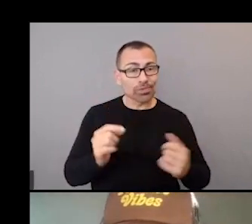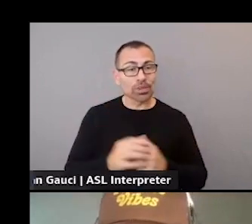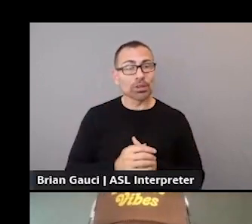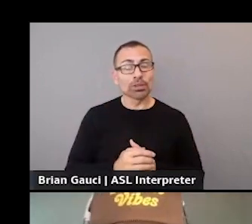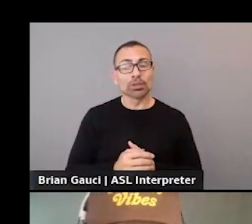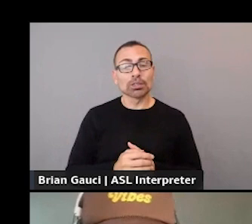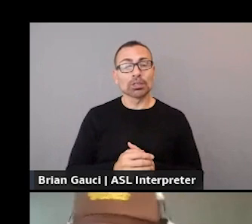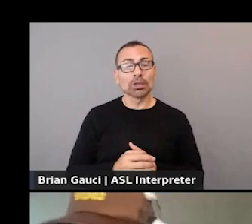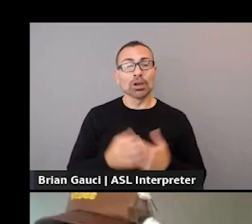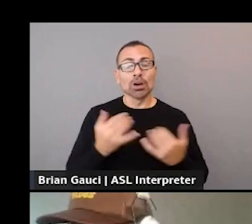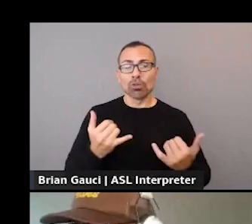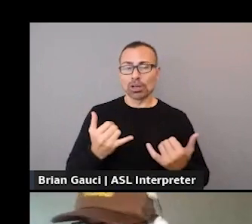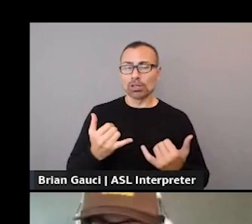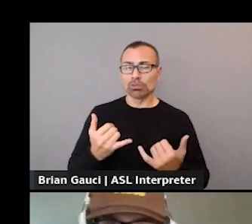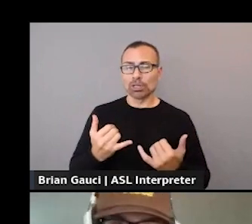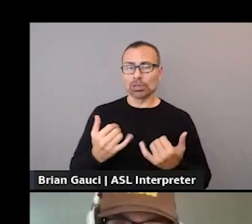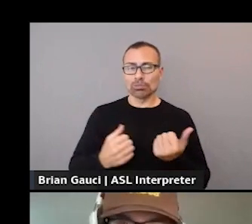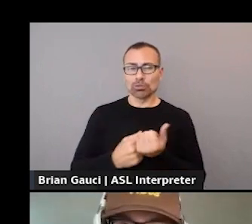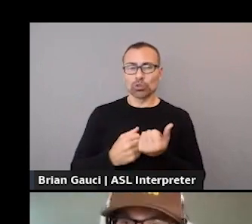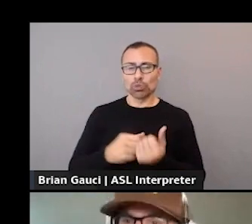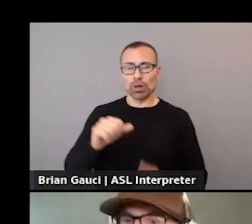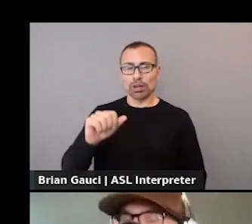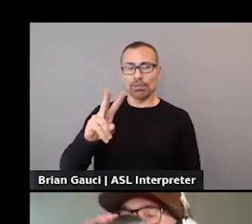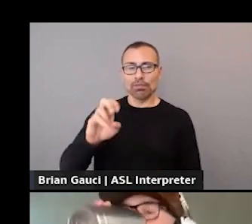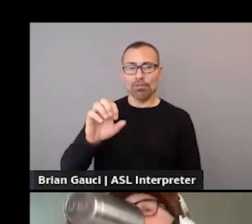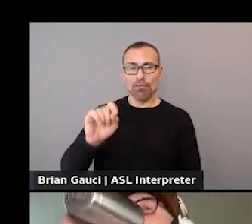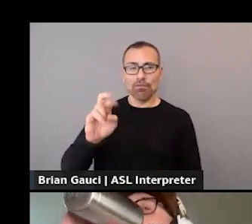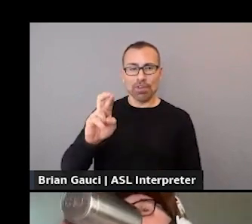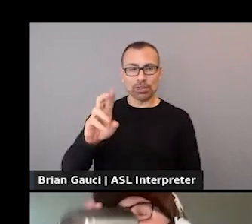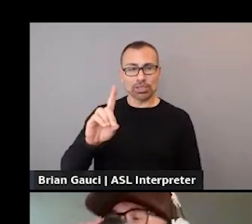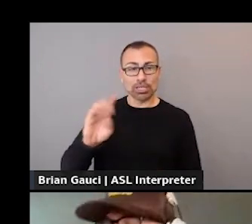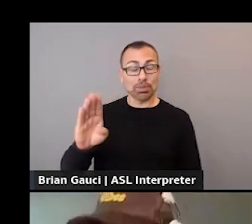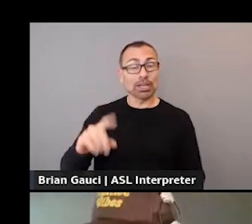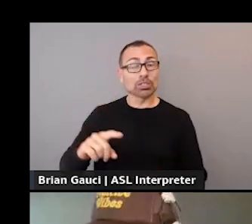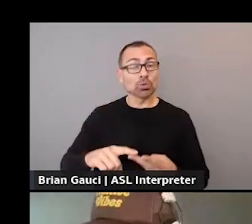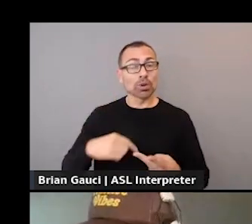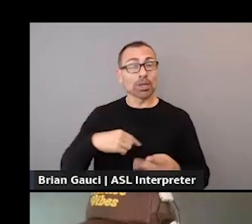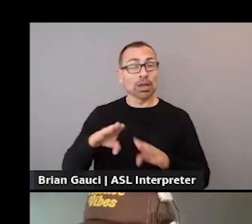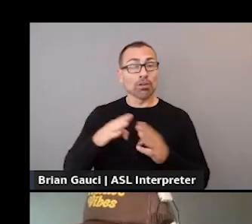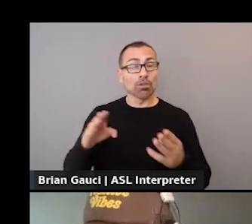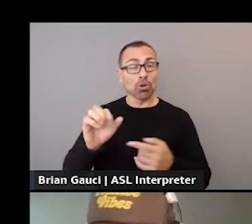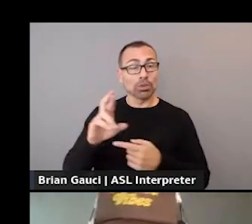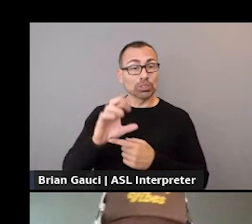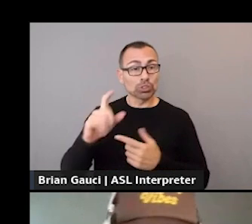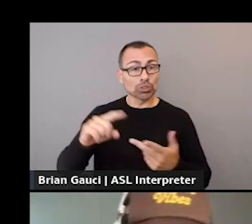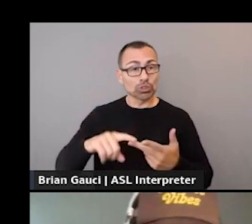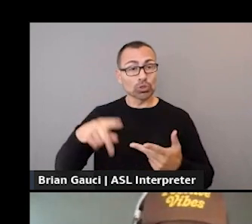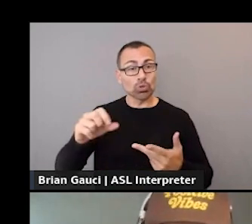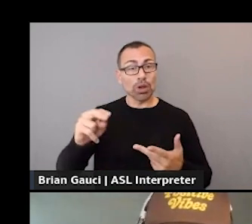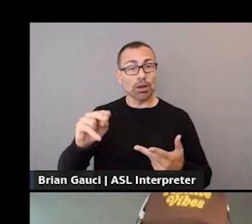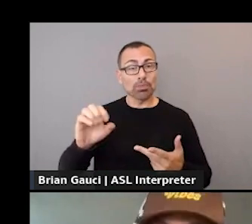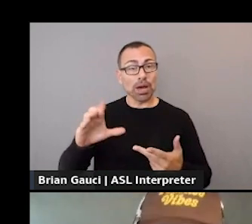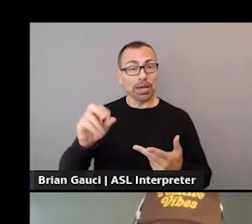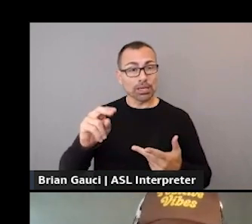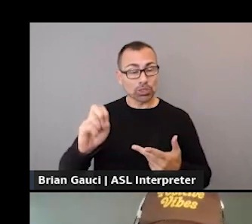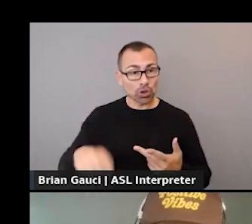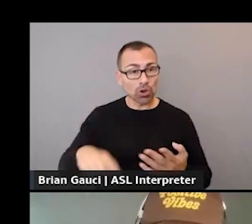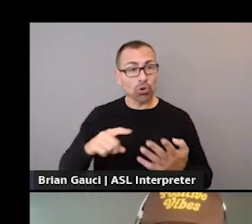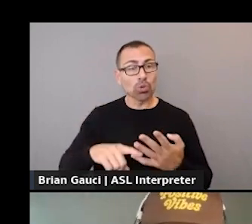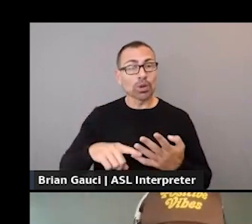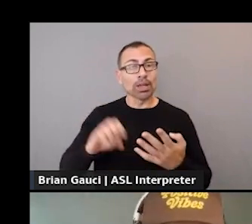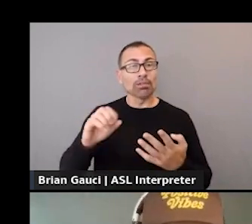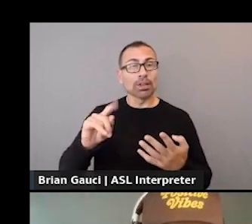vector databases. We have OpenSearch, we have Pinecone, we have Redis Enterprise Cloud. We will